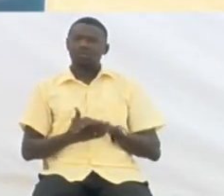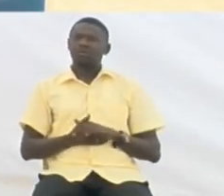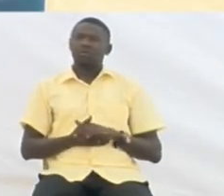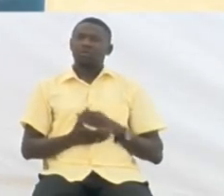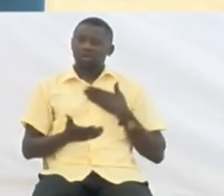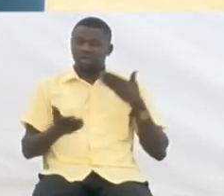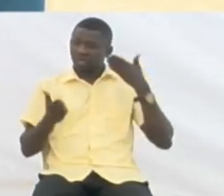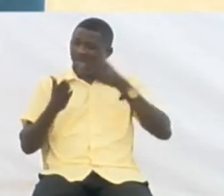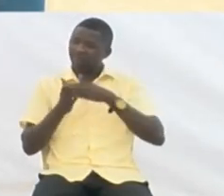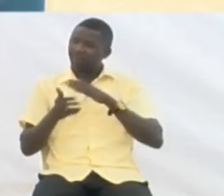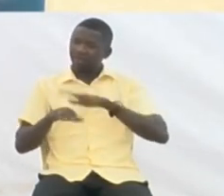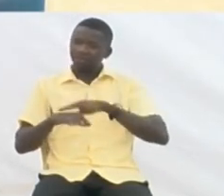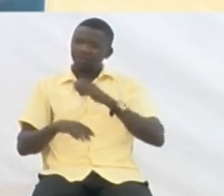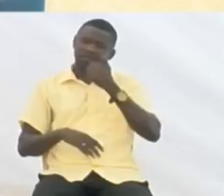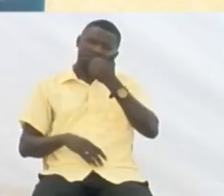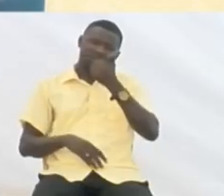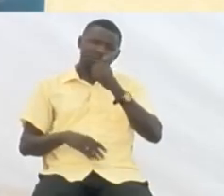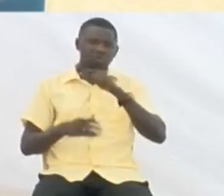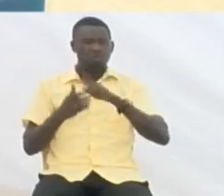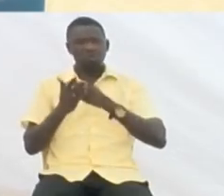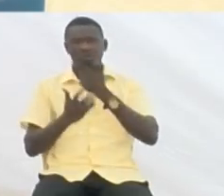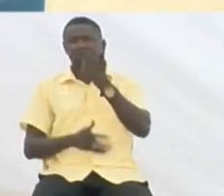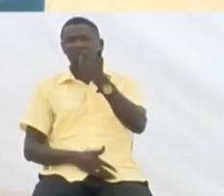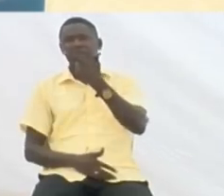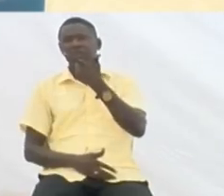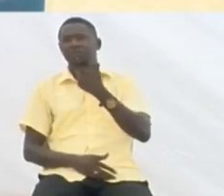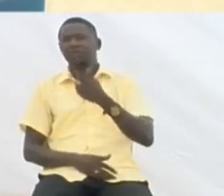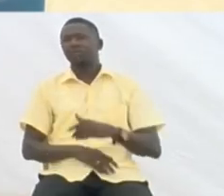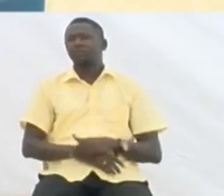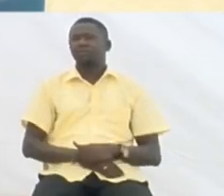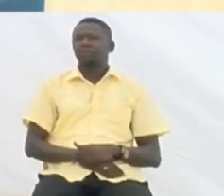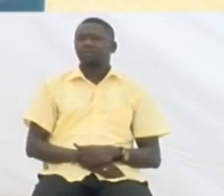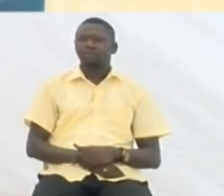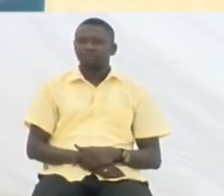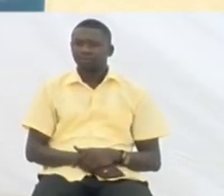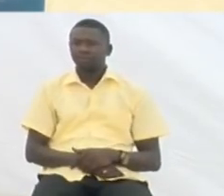around 6 p.m. Wala 7. Or 7 p.m.